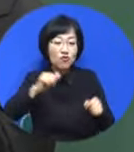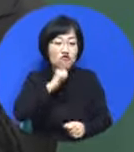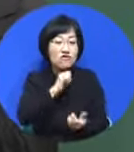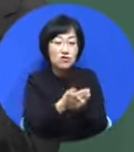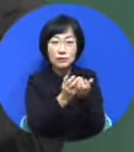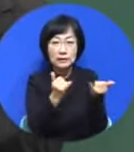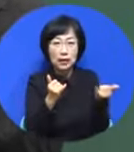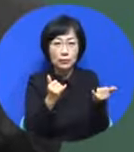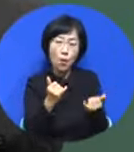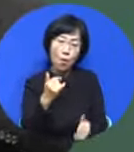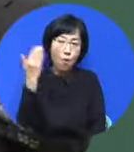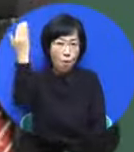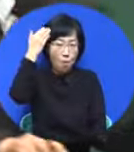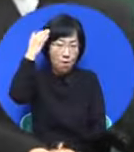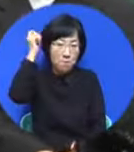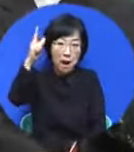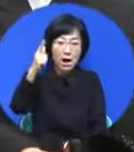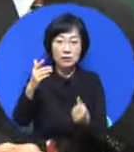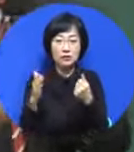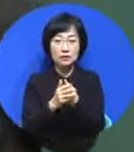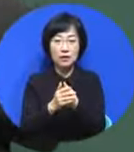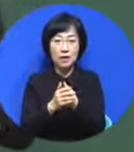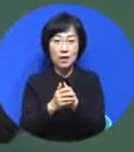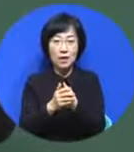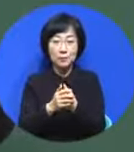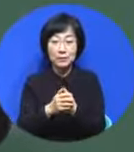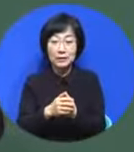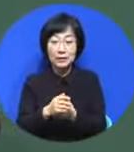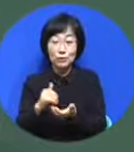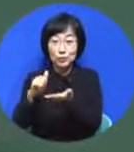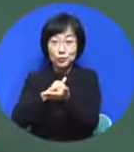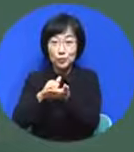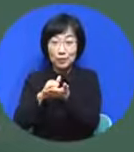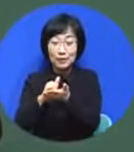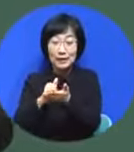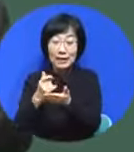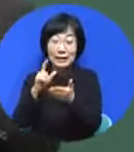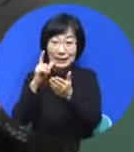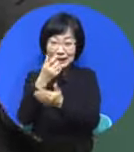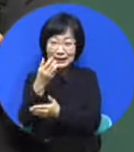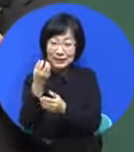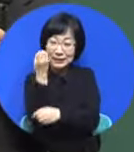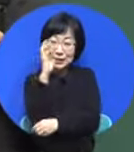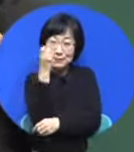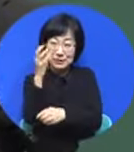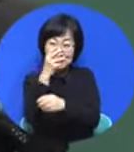in Japan, they're really high level. They sit down and they're reading newspapers. I don't know if they understand what's going on.